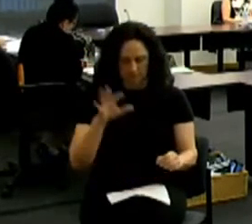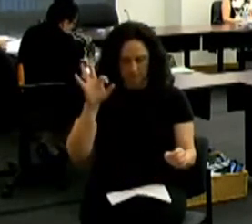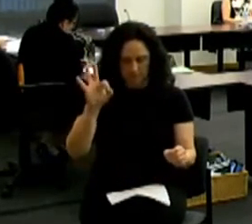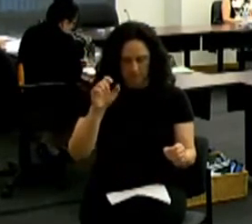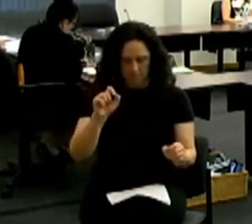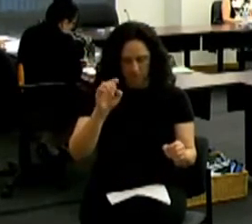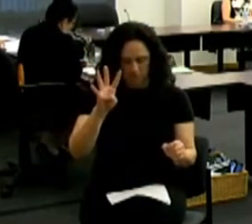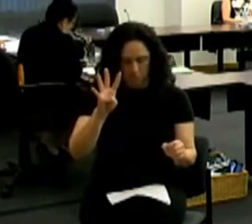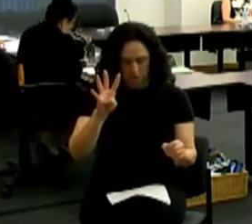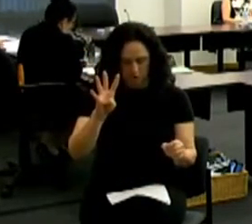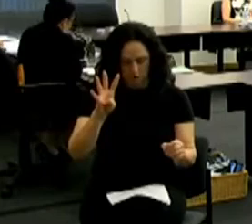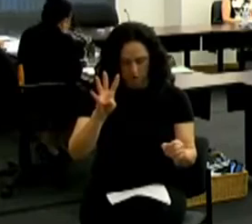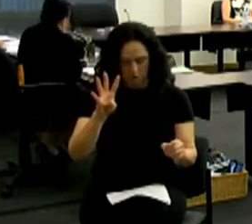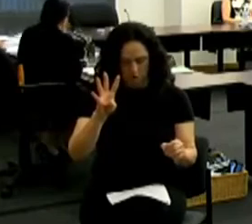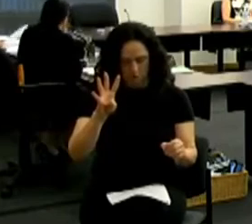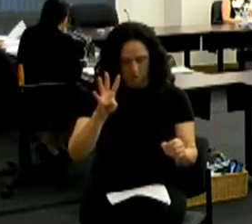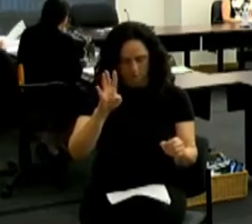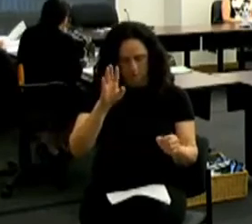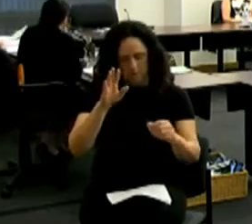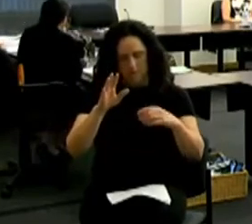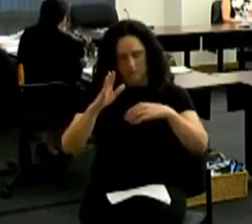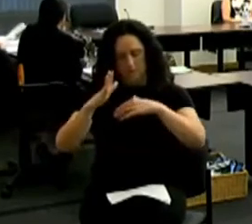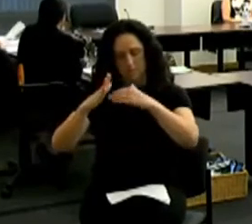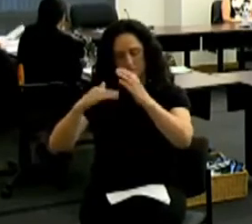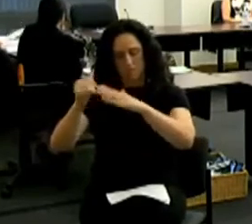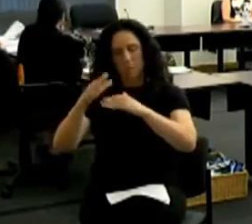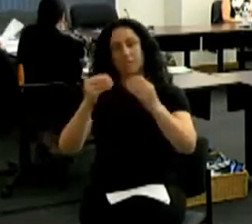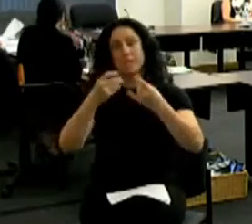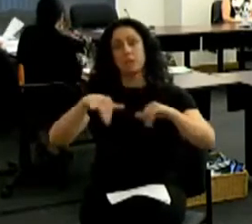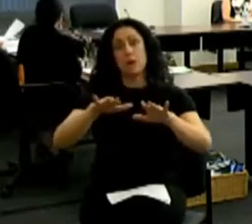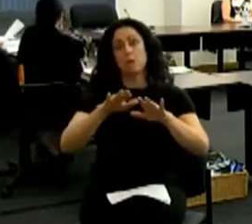9.4, Buildings and Grounds Report.